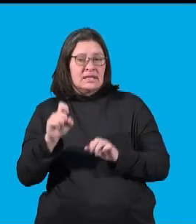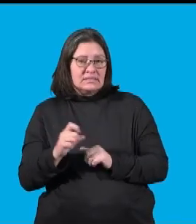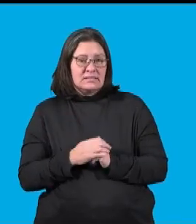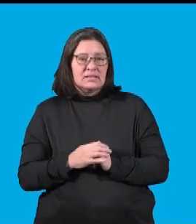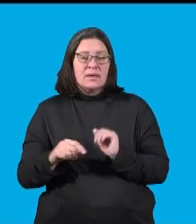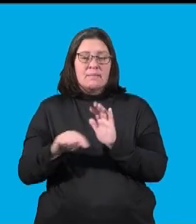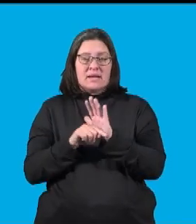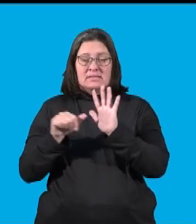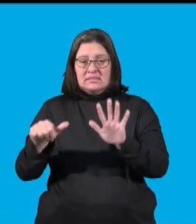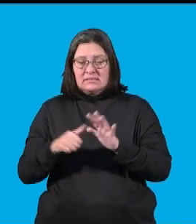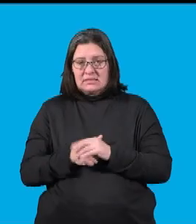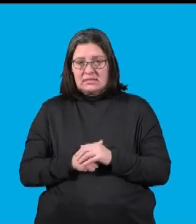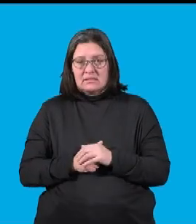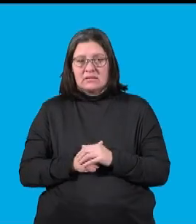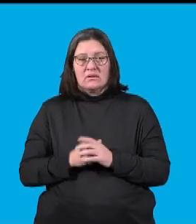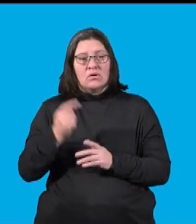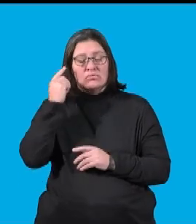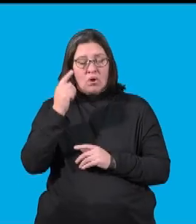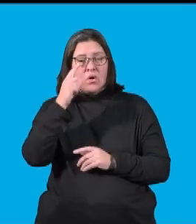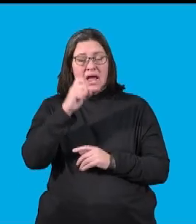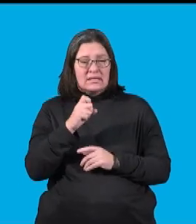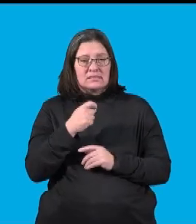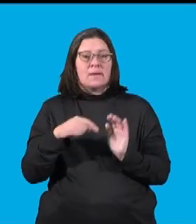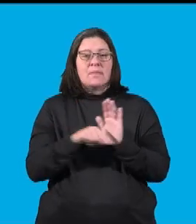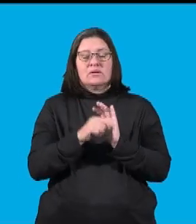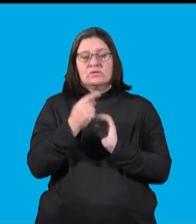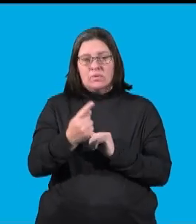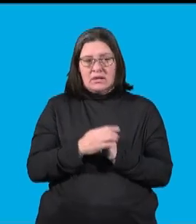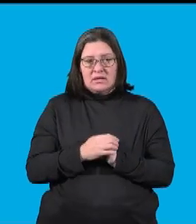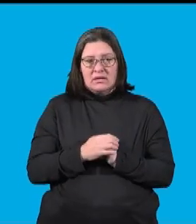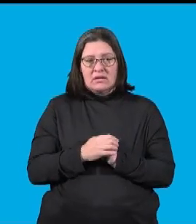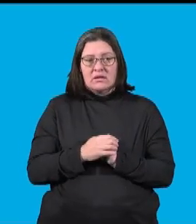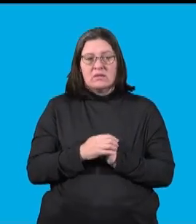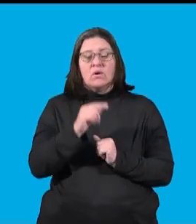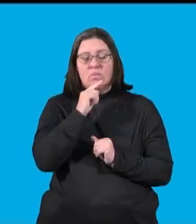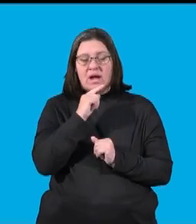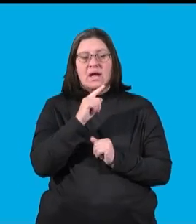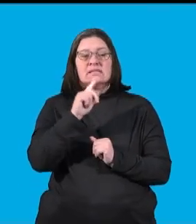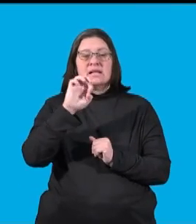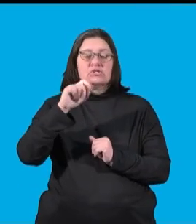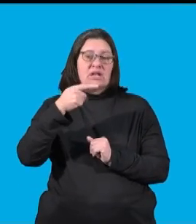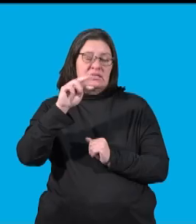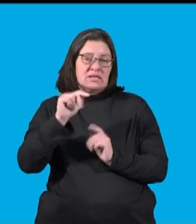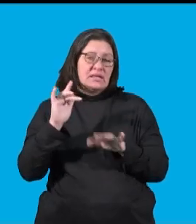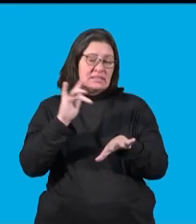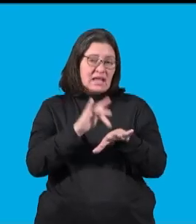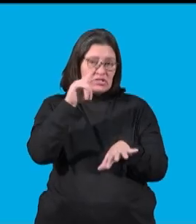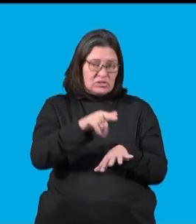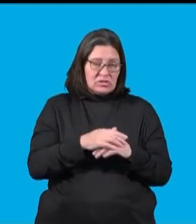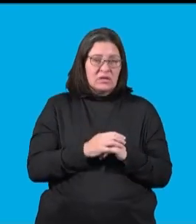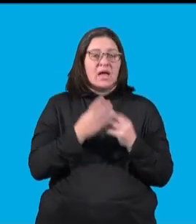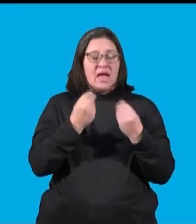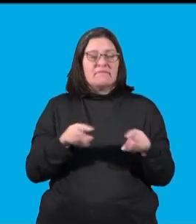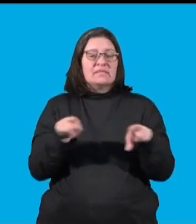minus 6x minus 6. We know that the x value is minus 1. So at the point where the tangent touches